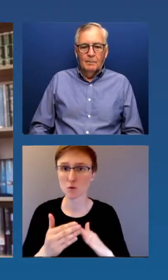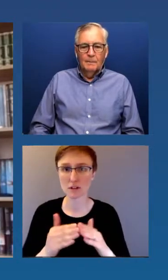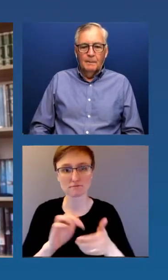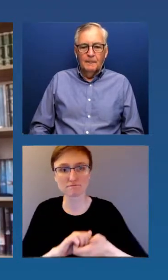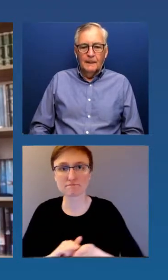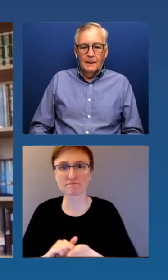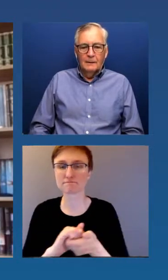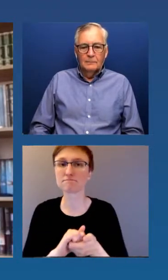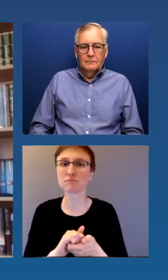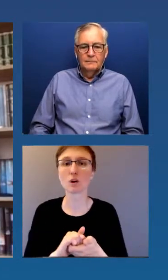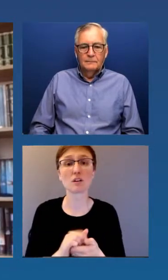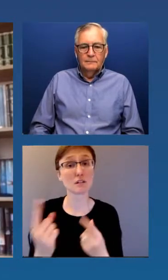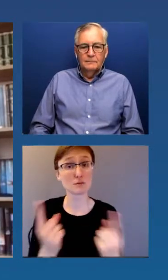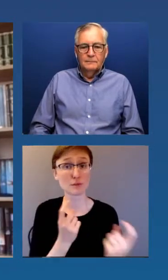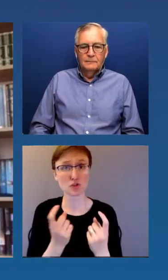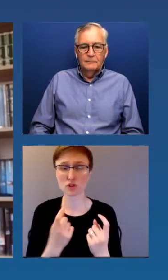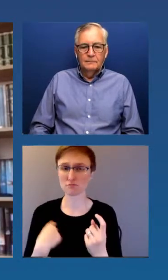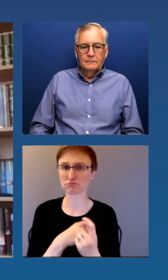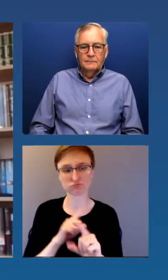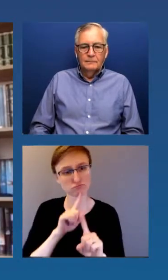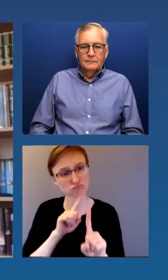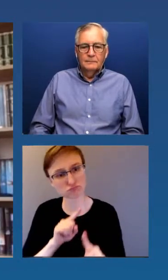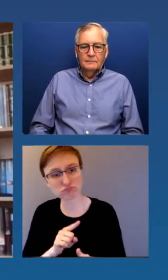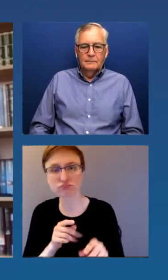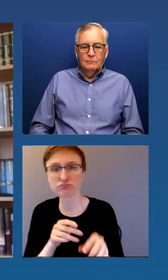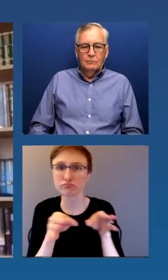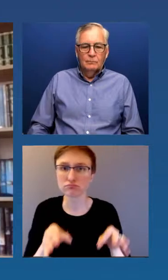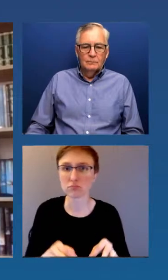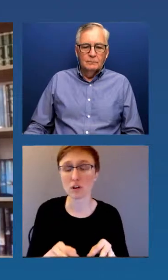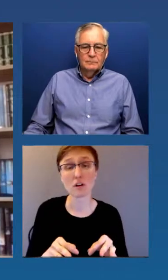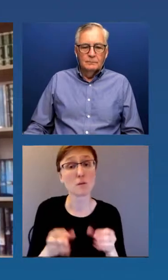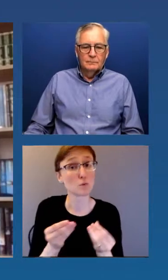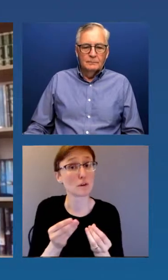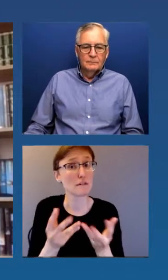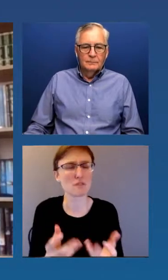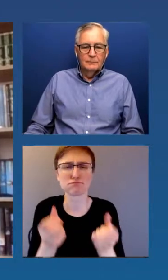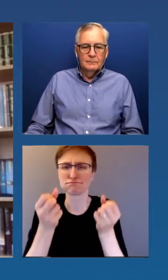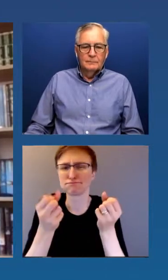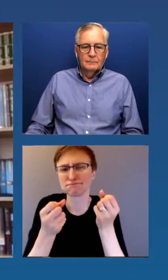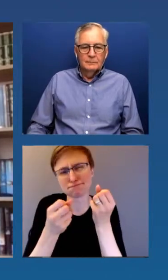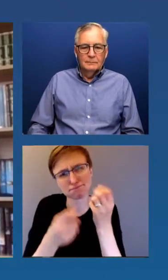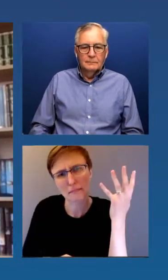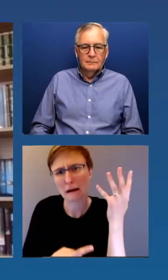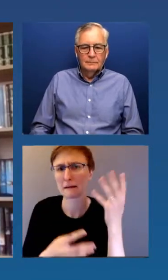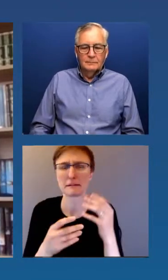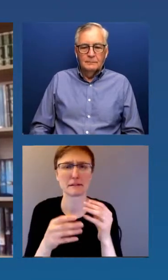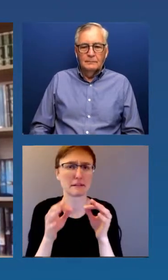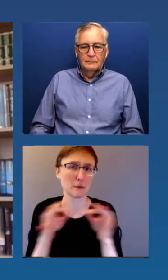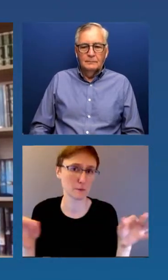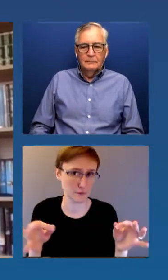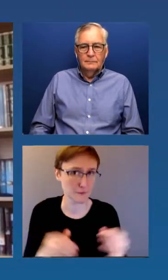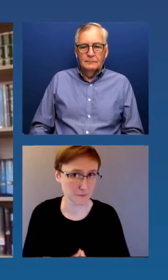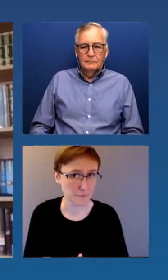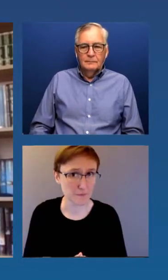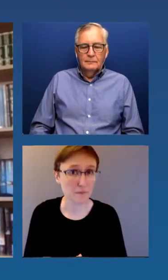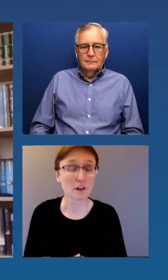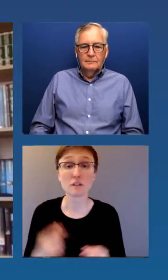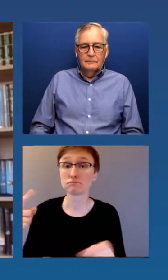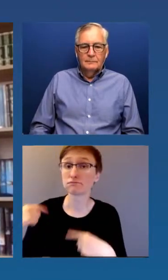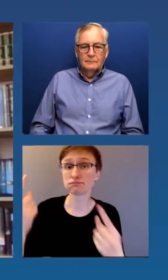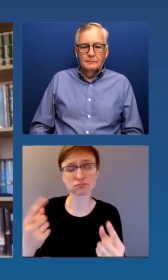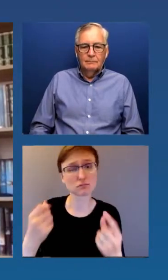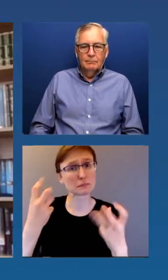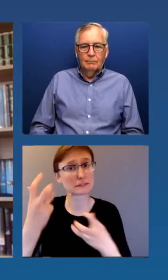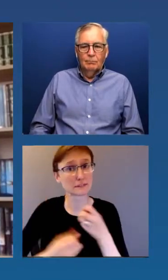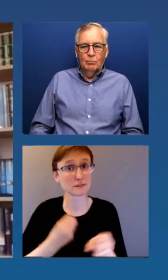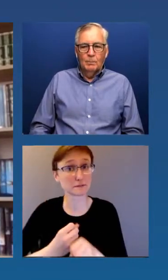information and to answer questions about the COVID-19 vaccine in a multitude of languages. The team has years of experience in community development, reflect the